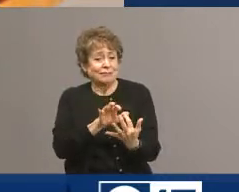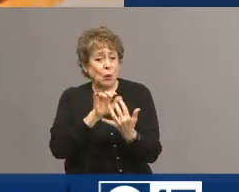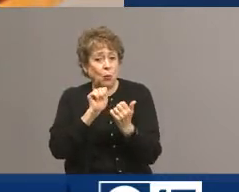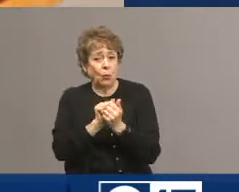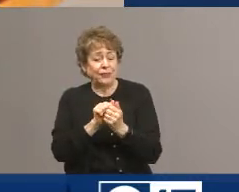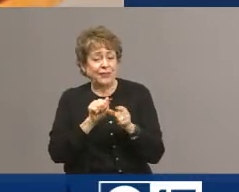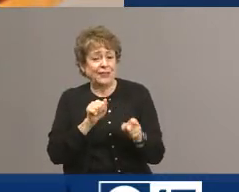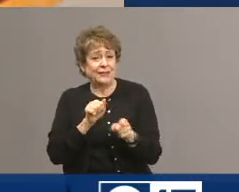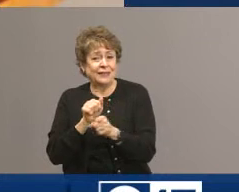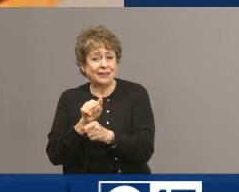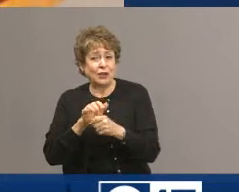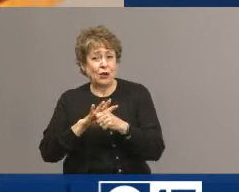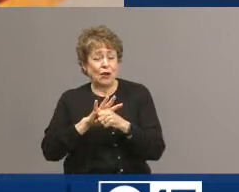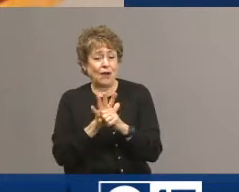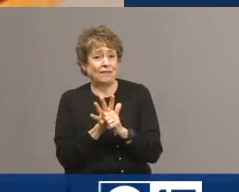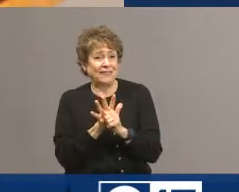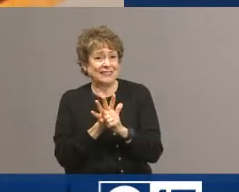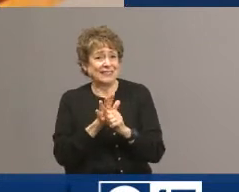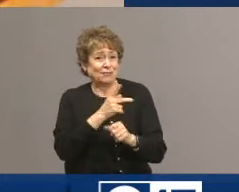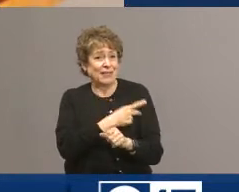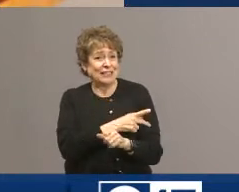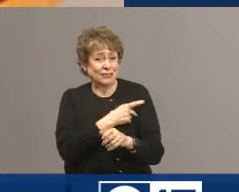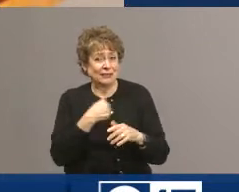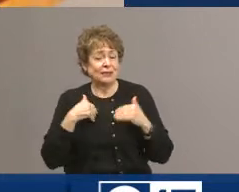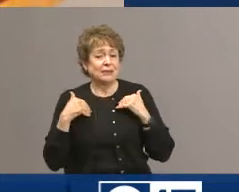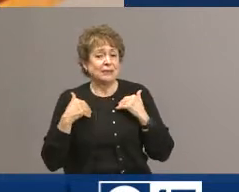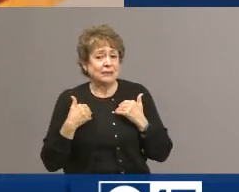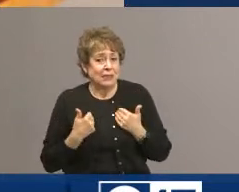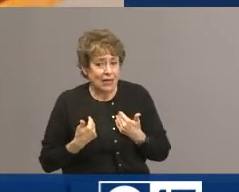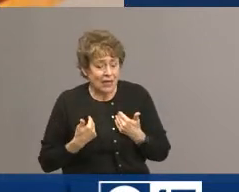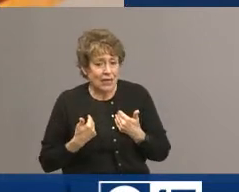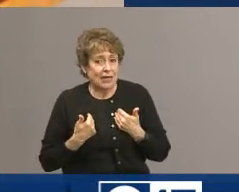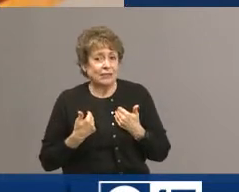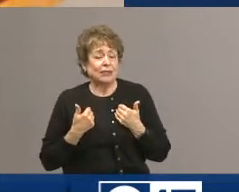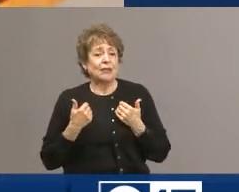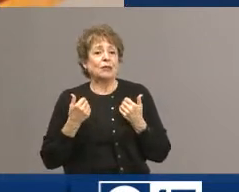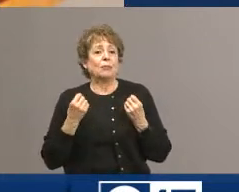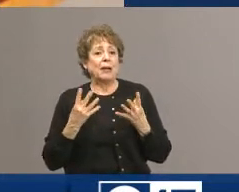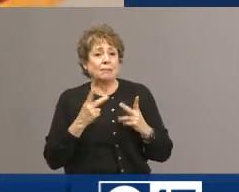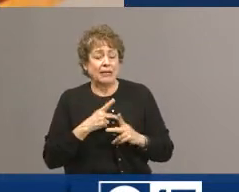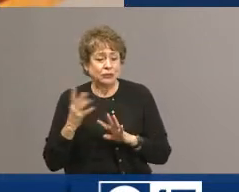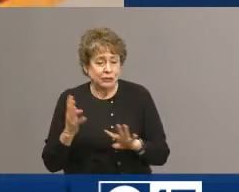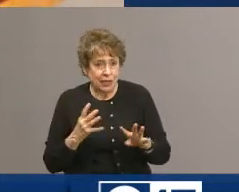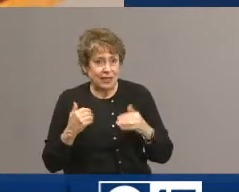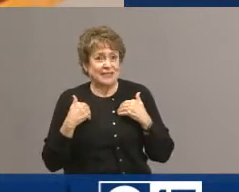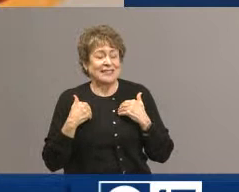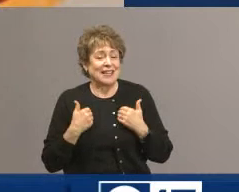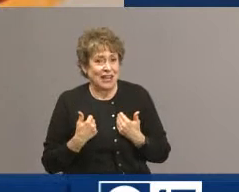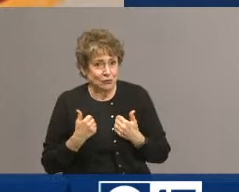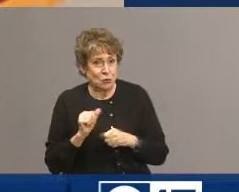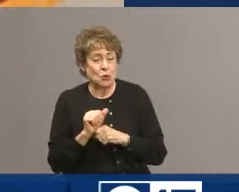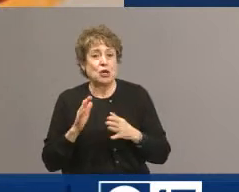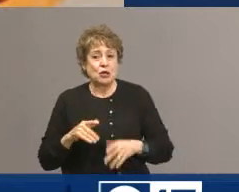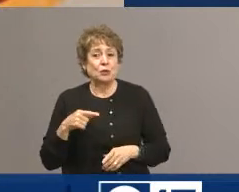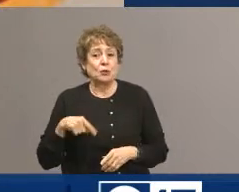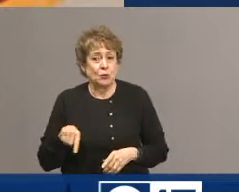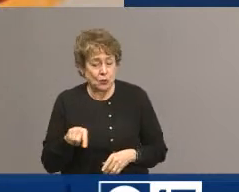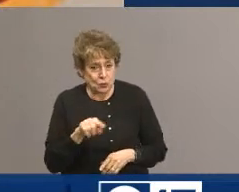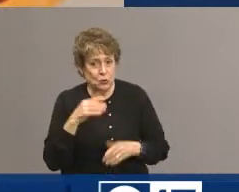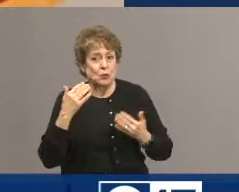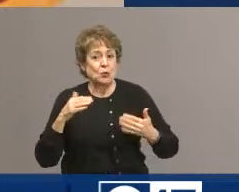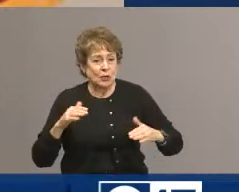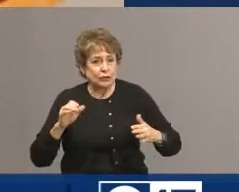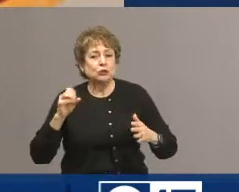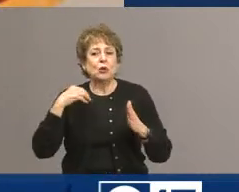request a federal medical assistance to come out and give some relief to our hospitals, as well as we